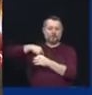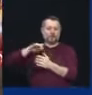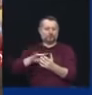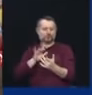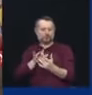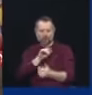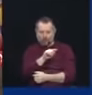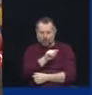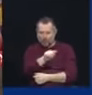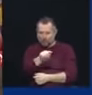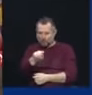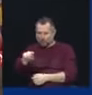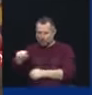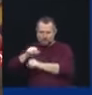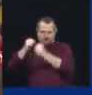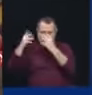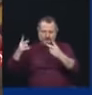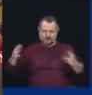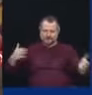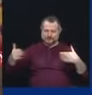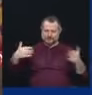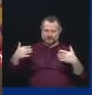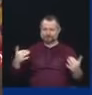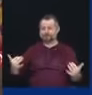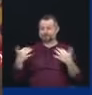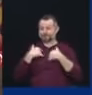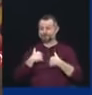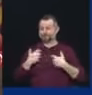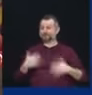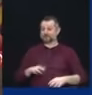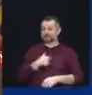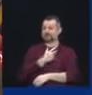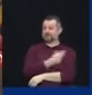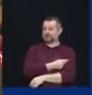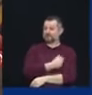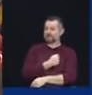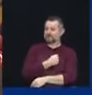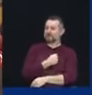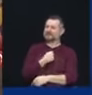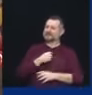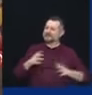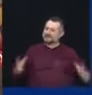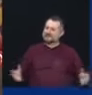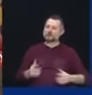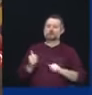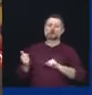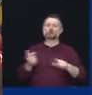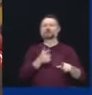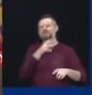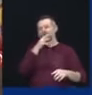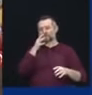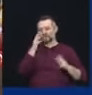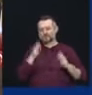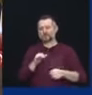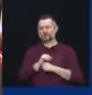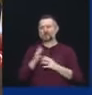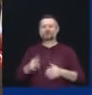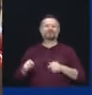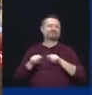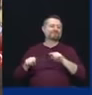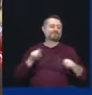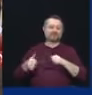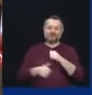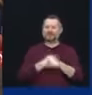vaccine. I received the vaccine and encourage my employees and all agriculture community to do the same to beat back